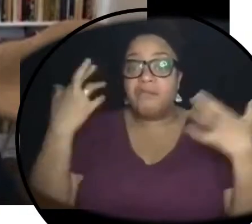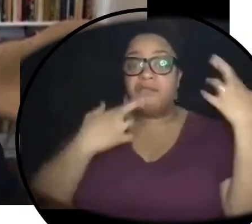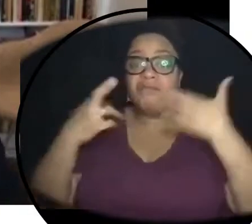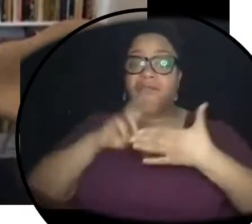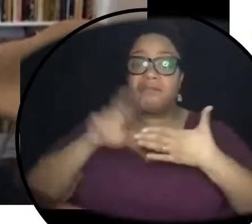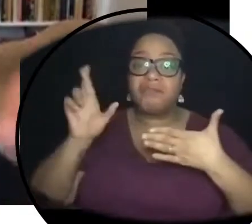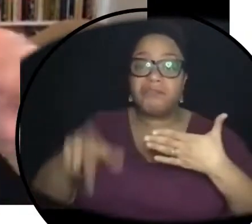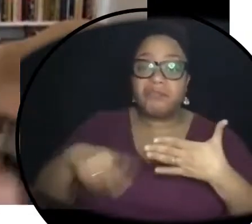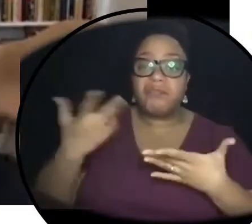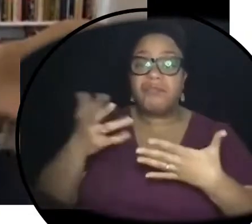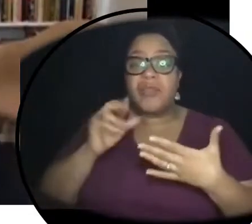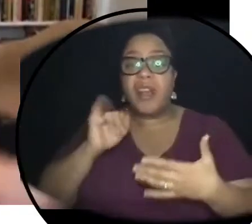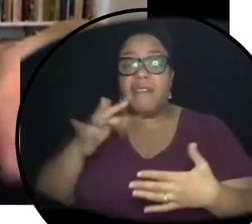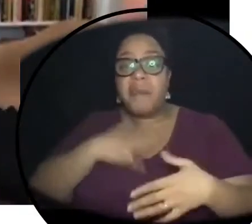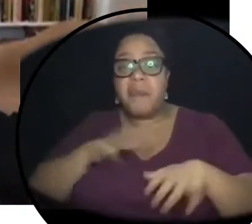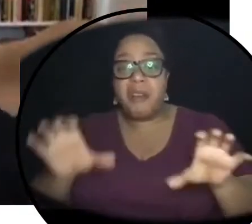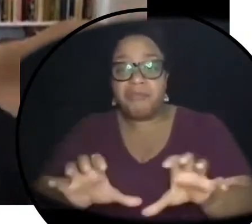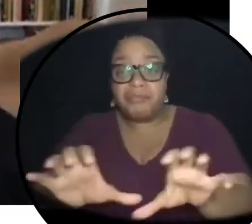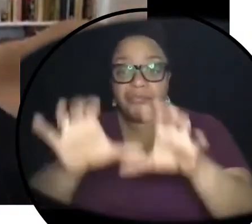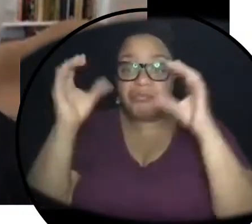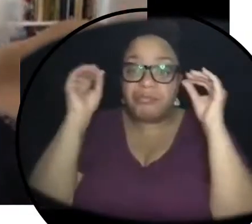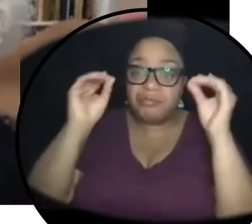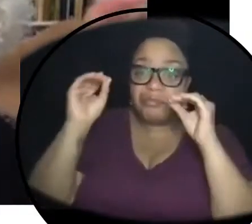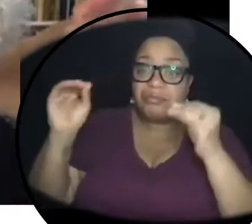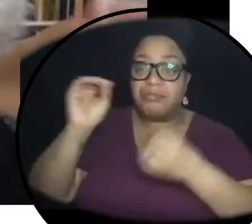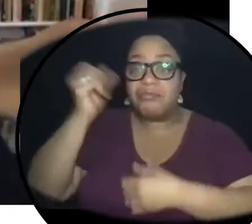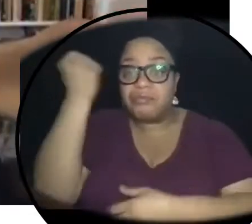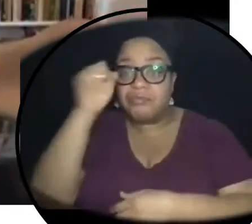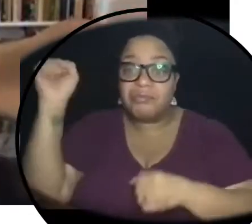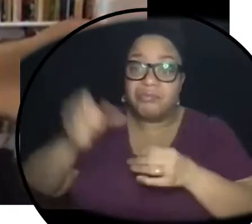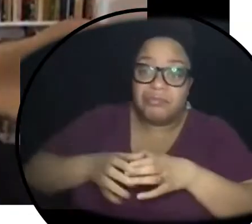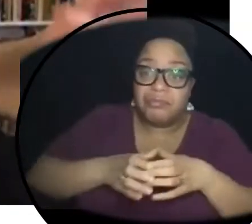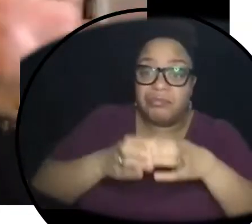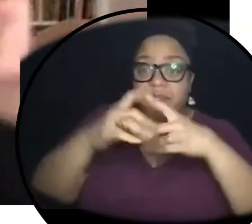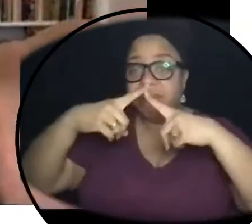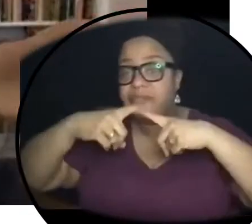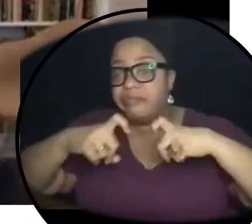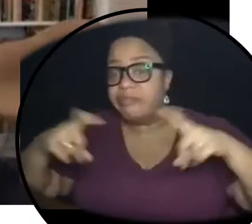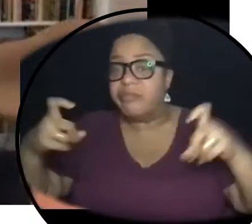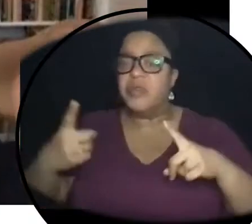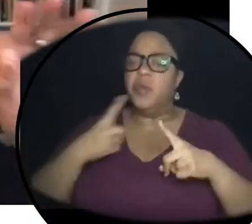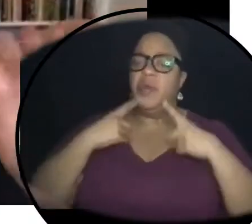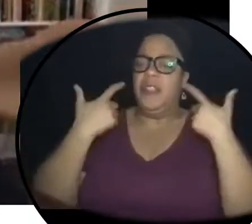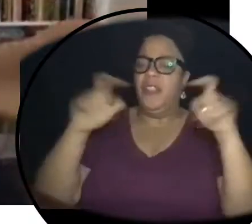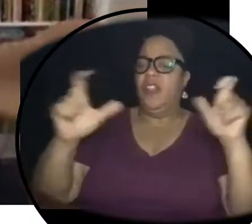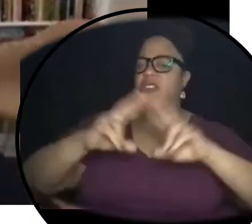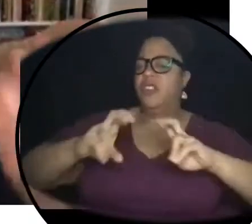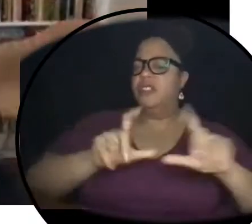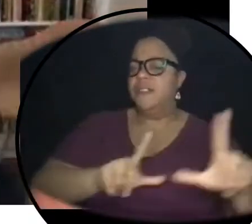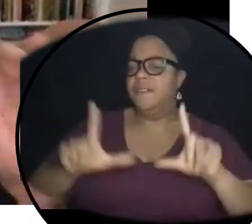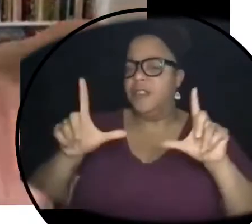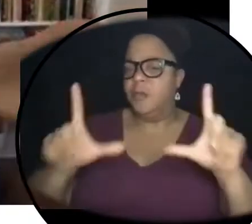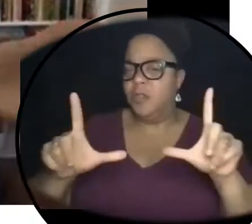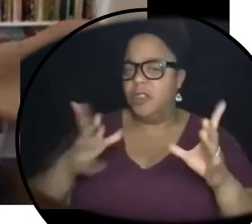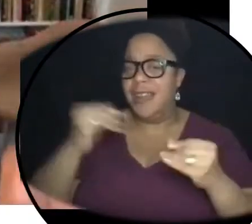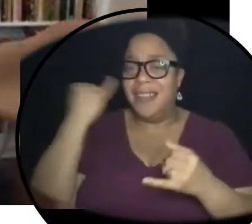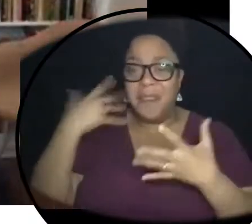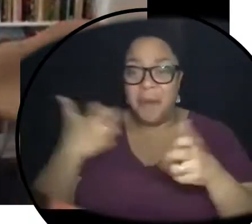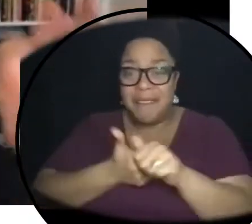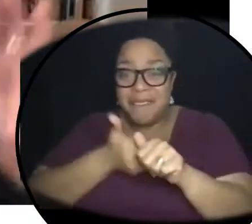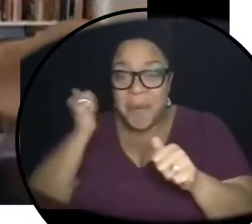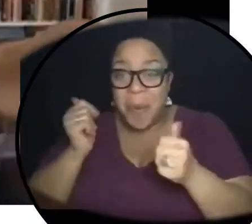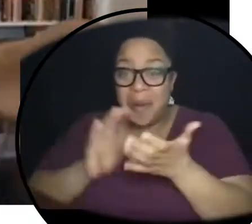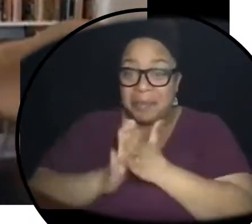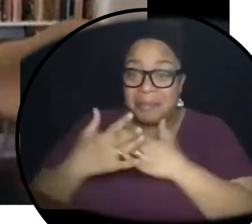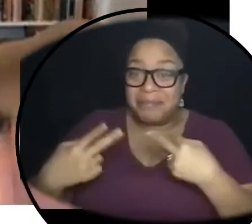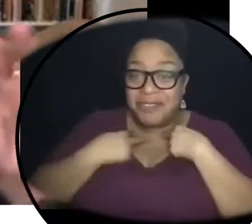change? But rather we ask, what are the contextual conditions and surrounding social forces that